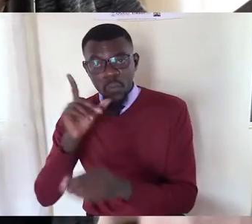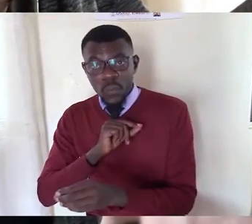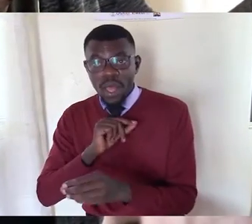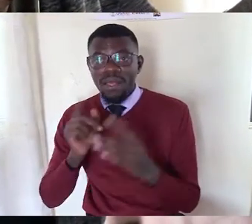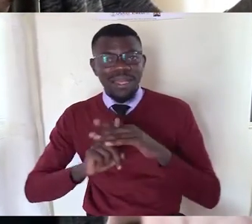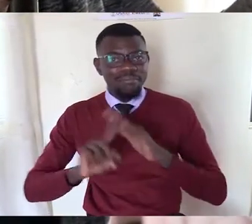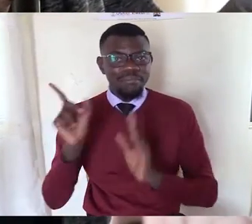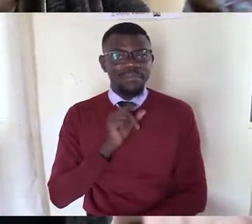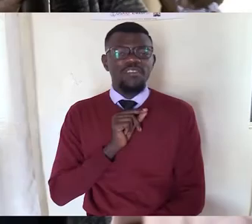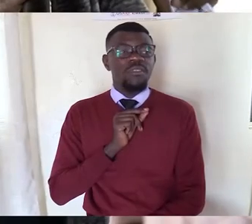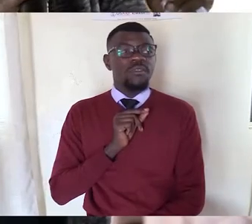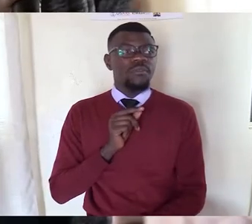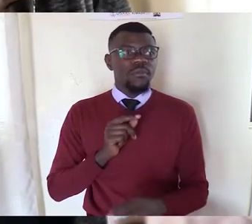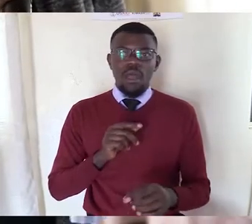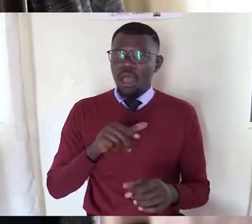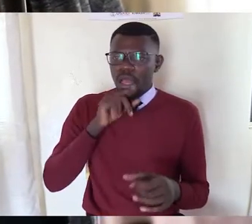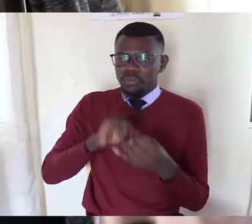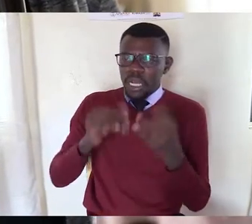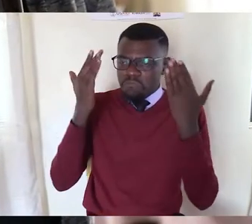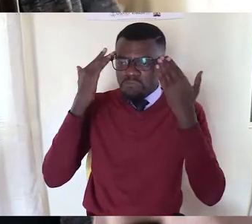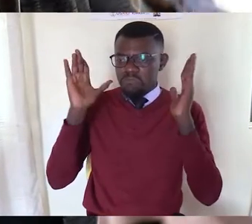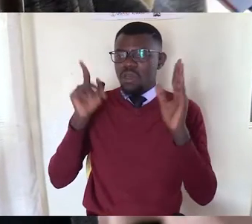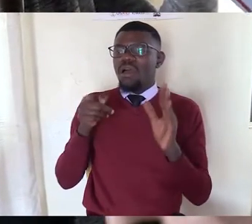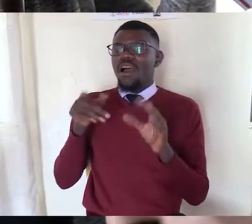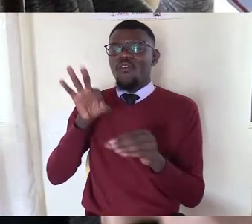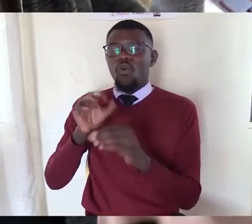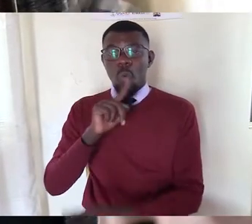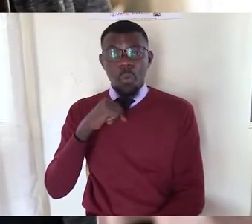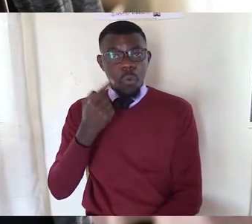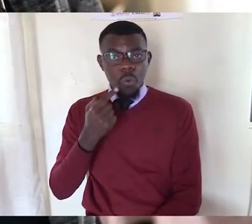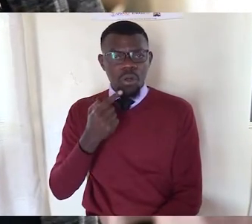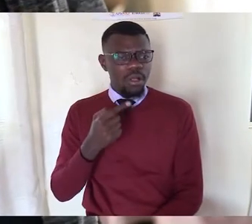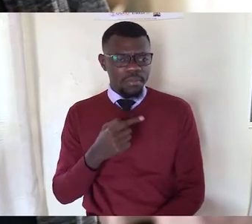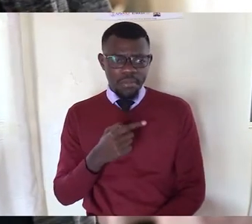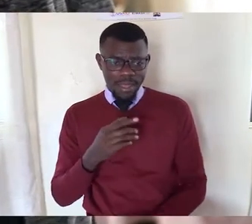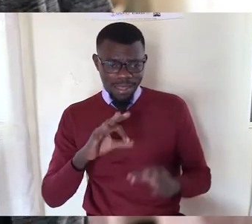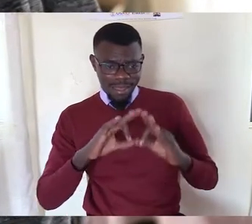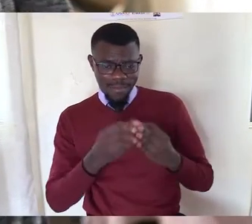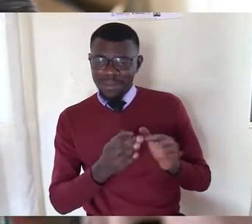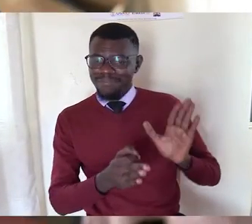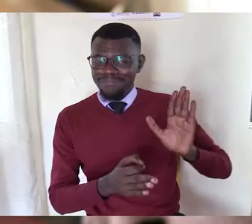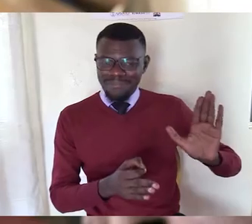husband could know that she came to vote for a particular individual who was not needed in that area.